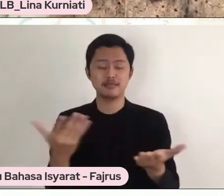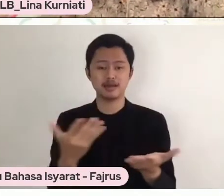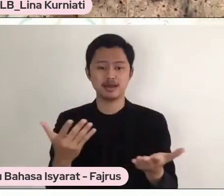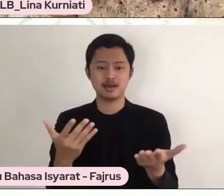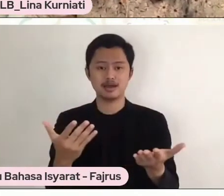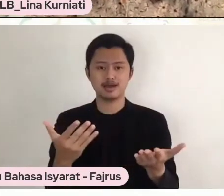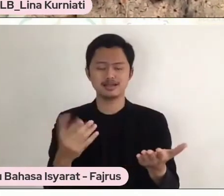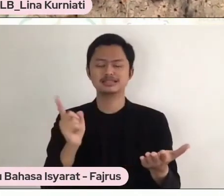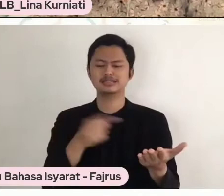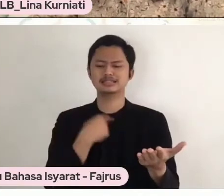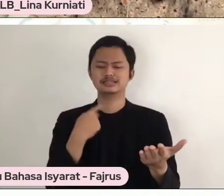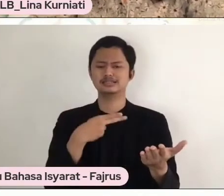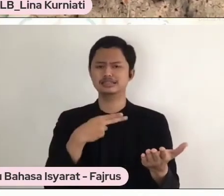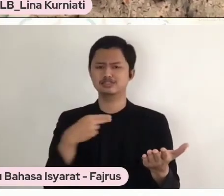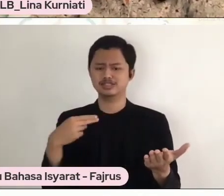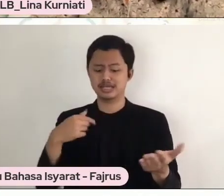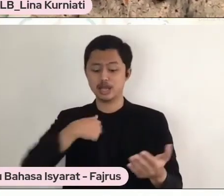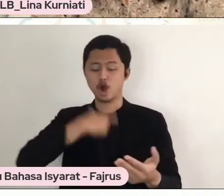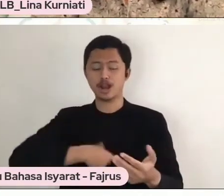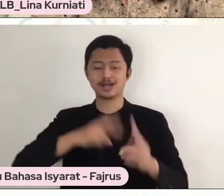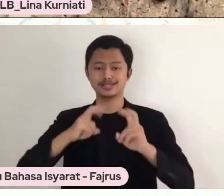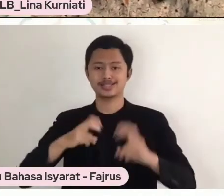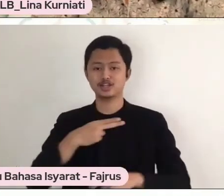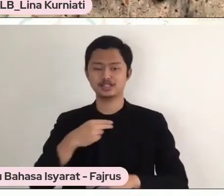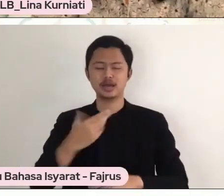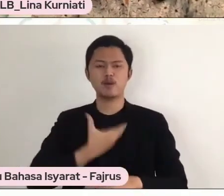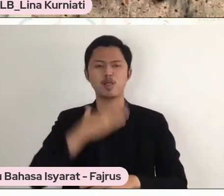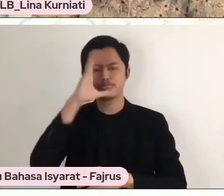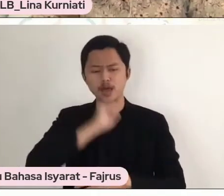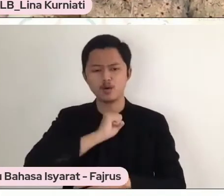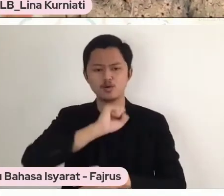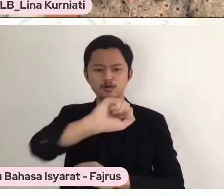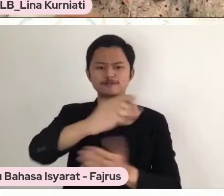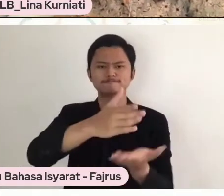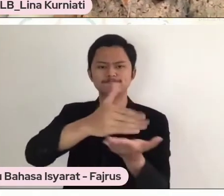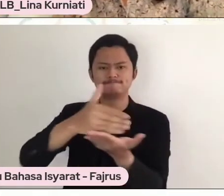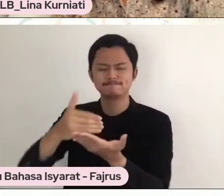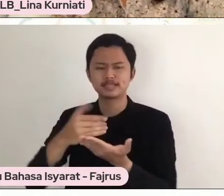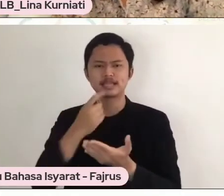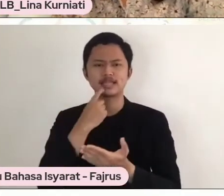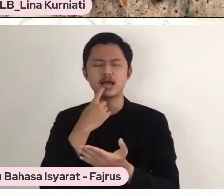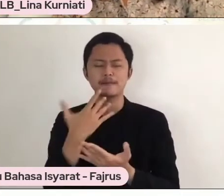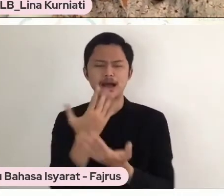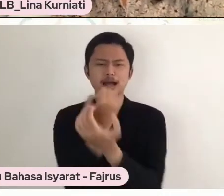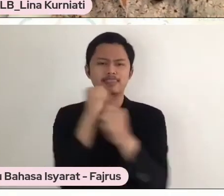Indonesia. She wants to know about the data of the resilience of